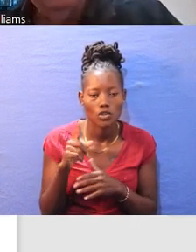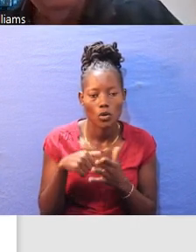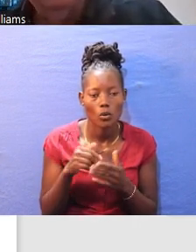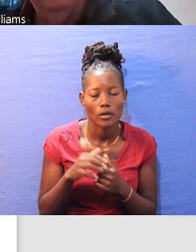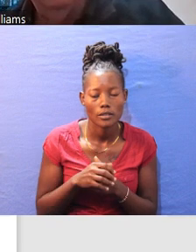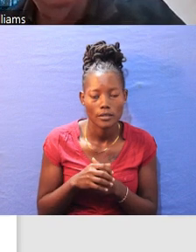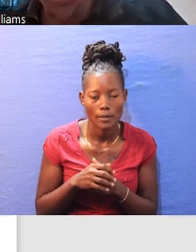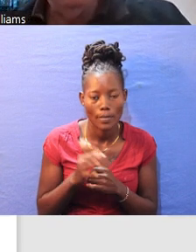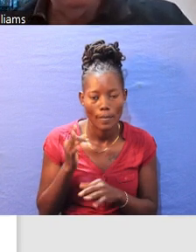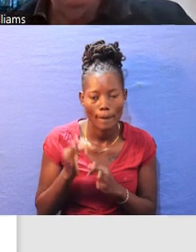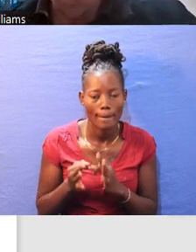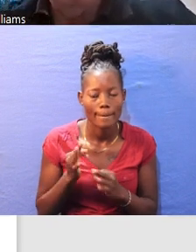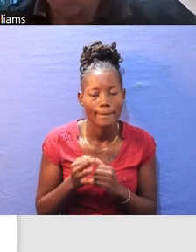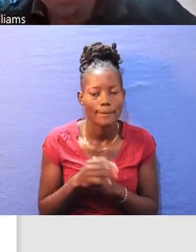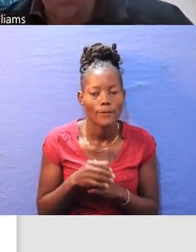rationale?